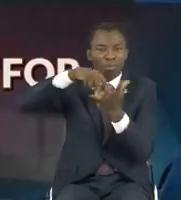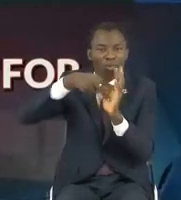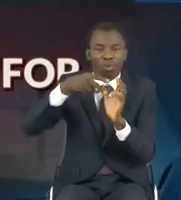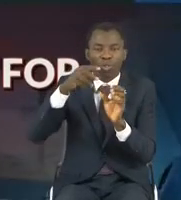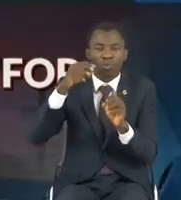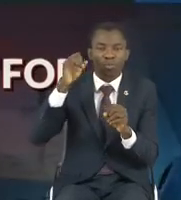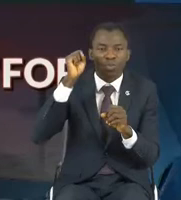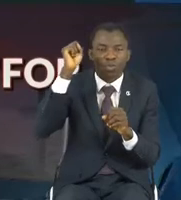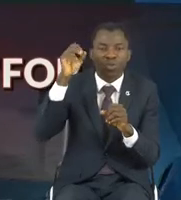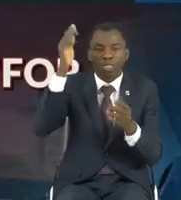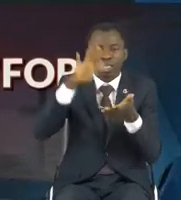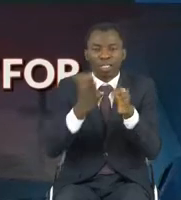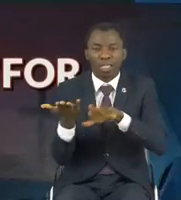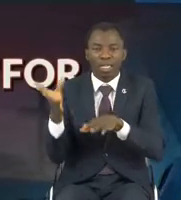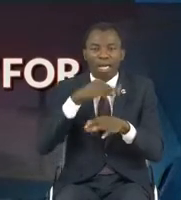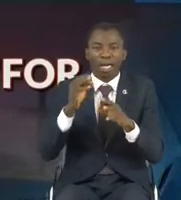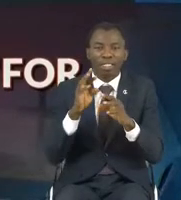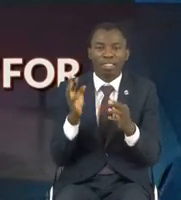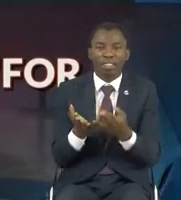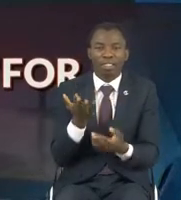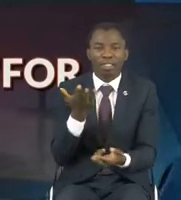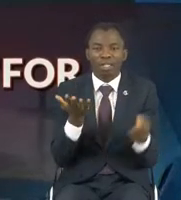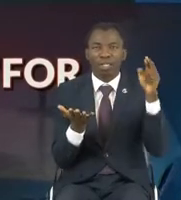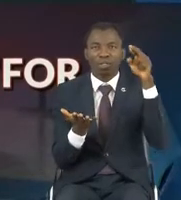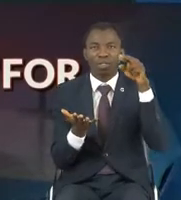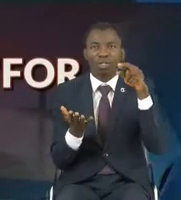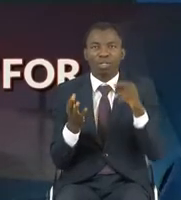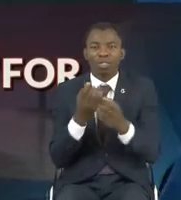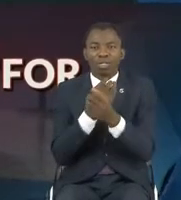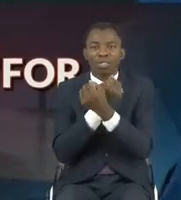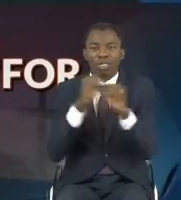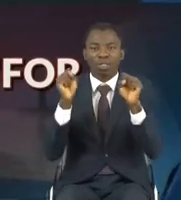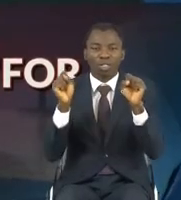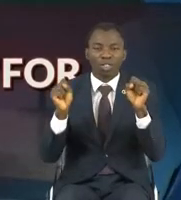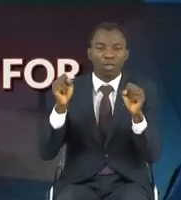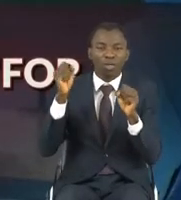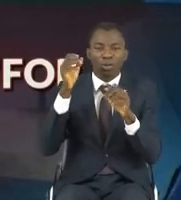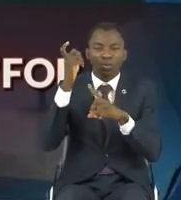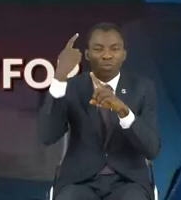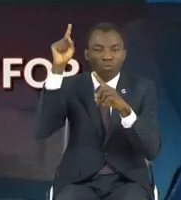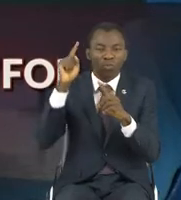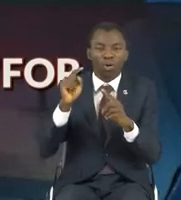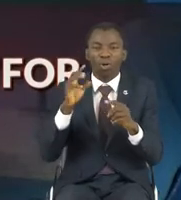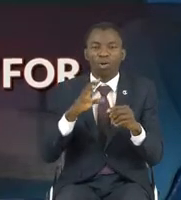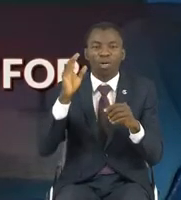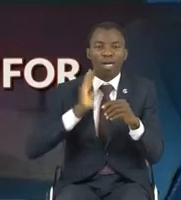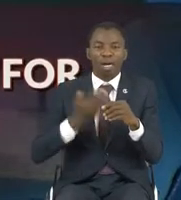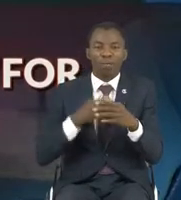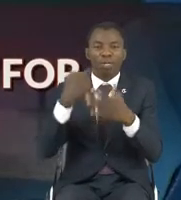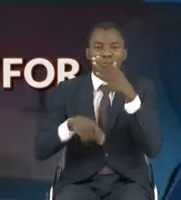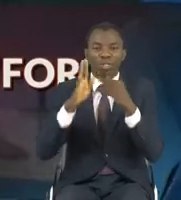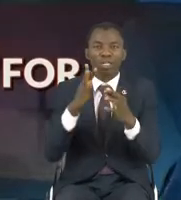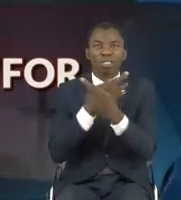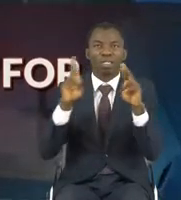our costly redemption. You might be talking about costly discipleship, but actually, it's the redemption that